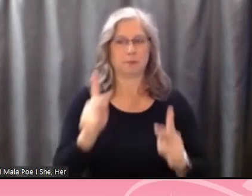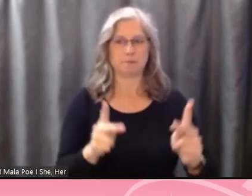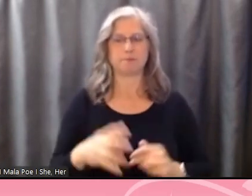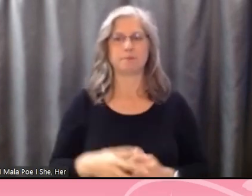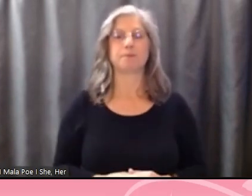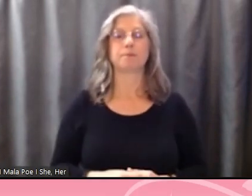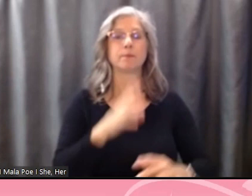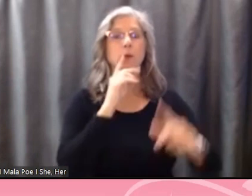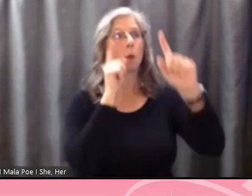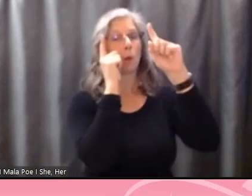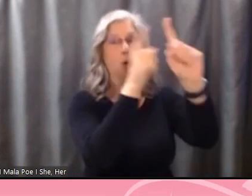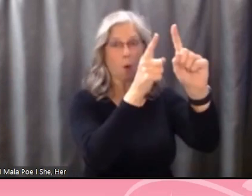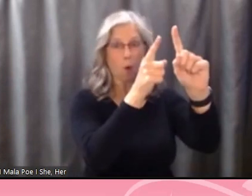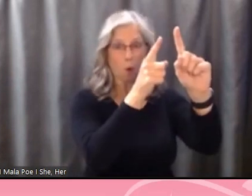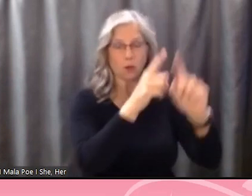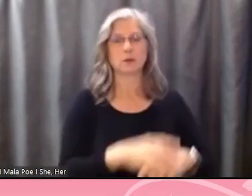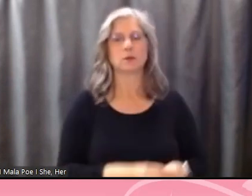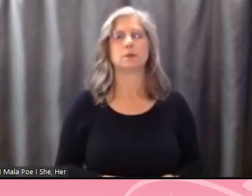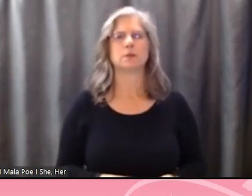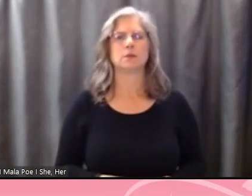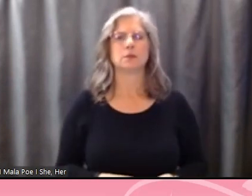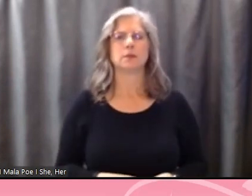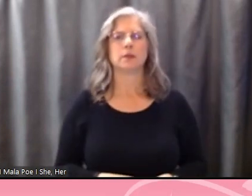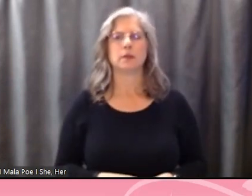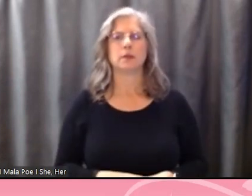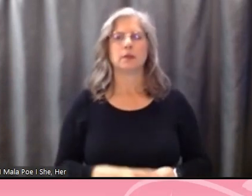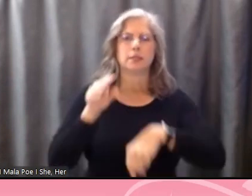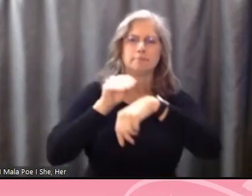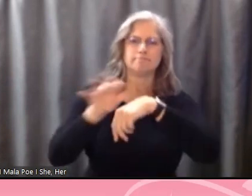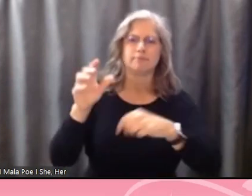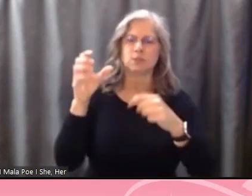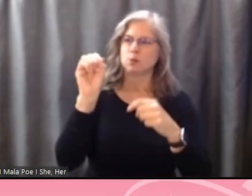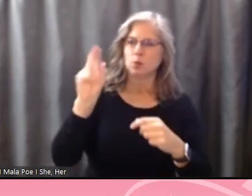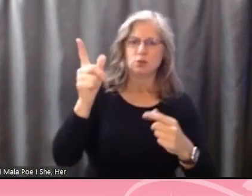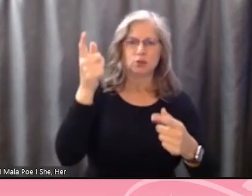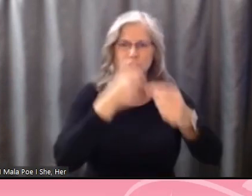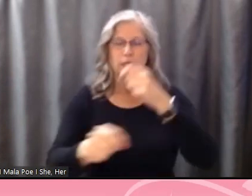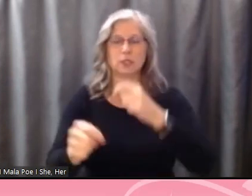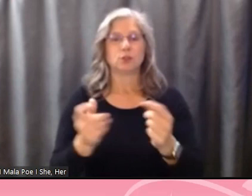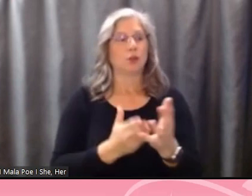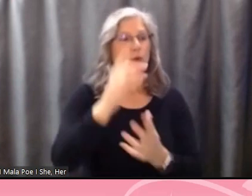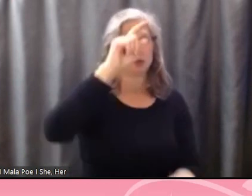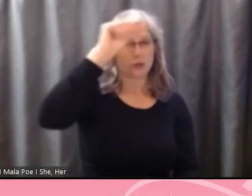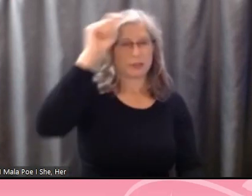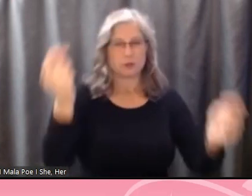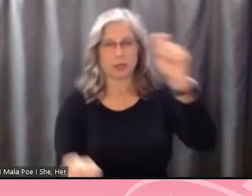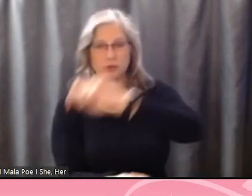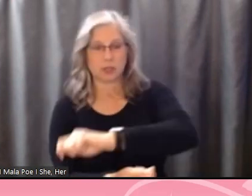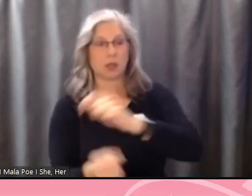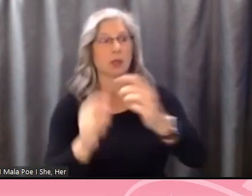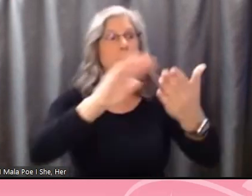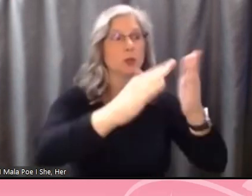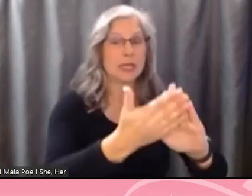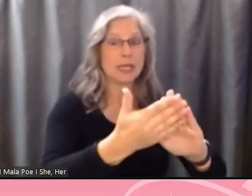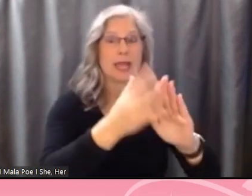The goal is to effect social change through transformation of both the community and